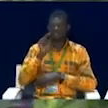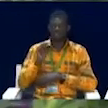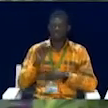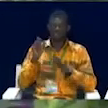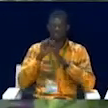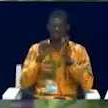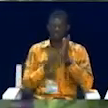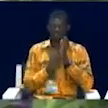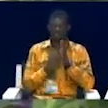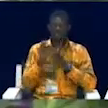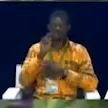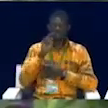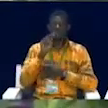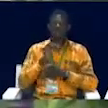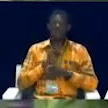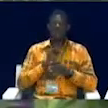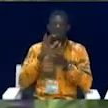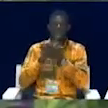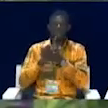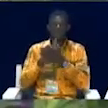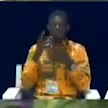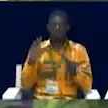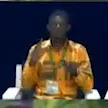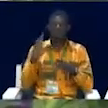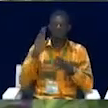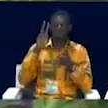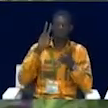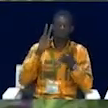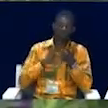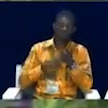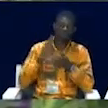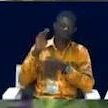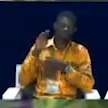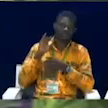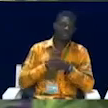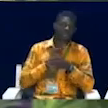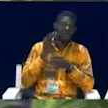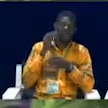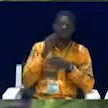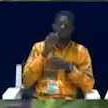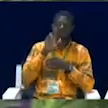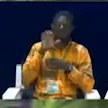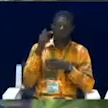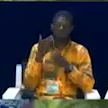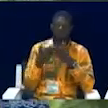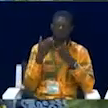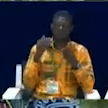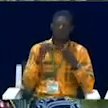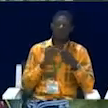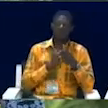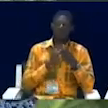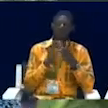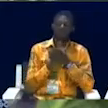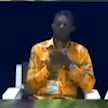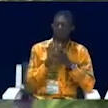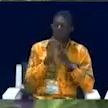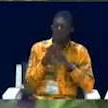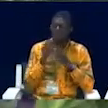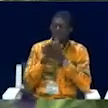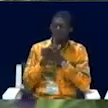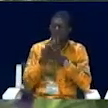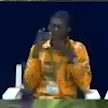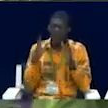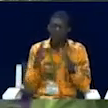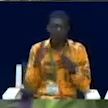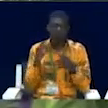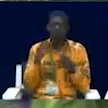I got married in the year 2014. And I was a Redeemer before I got married. But when I got married, it